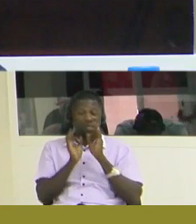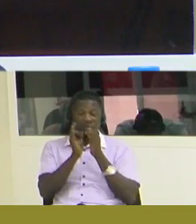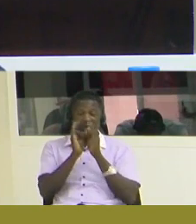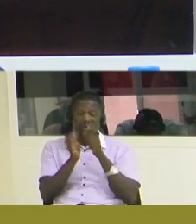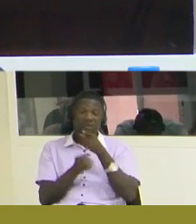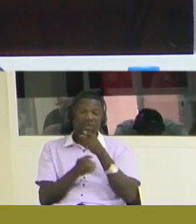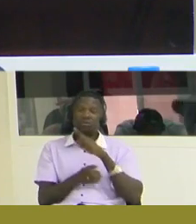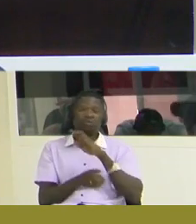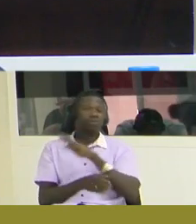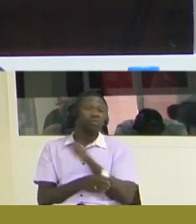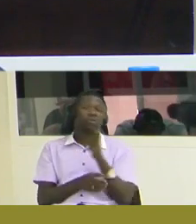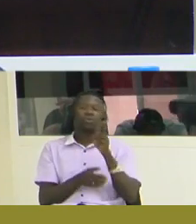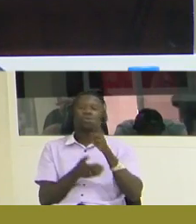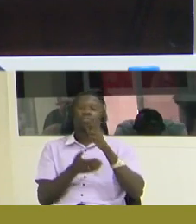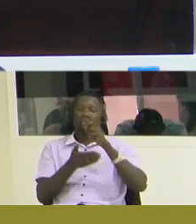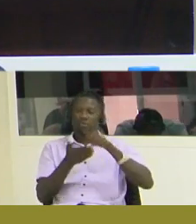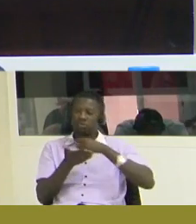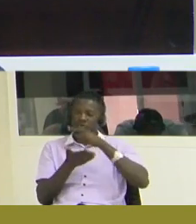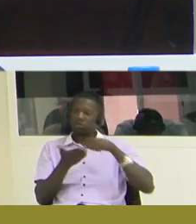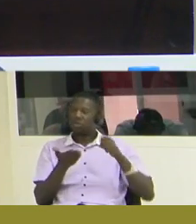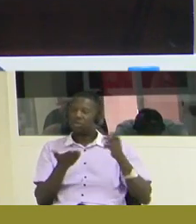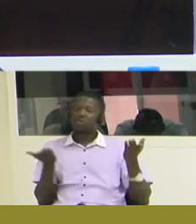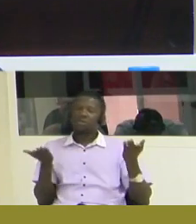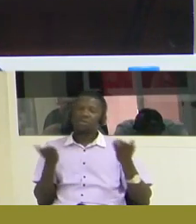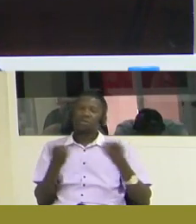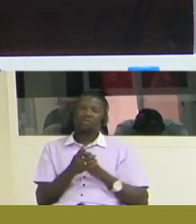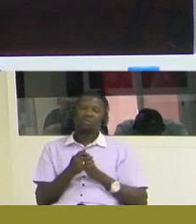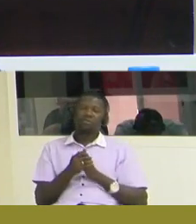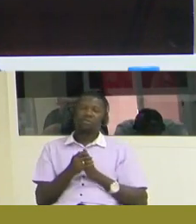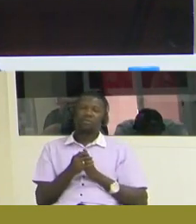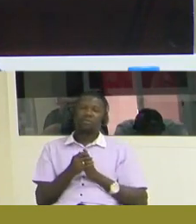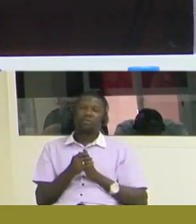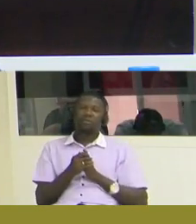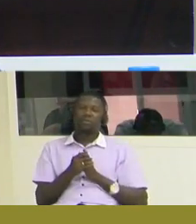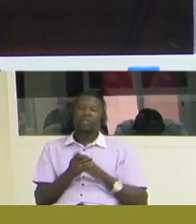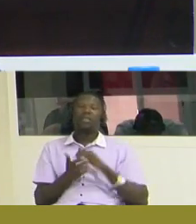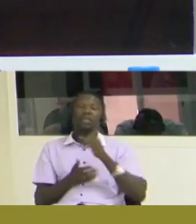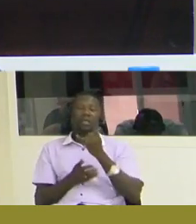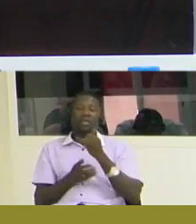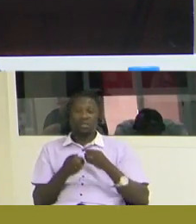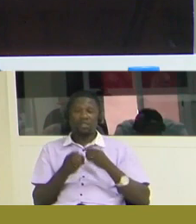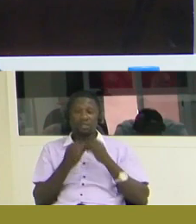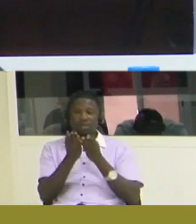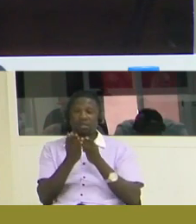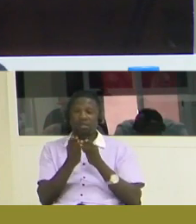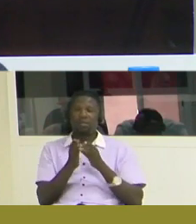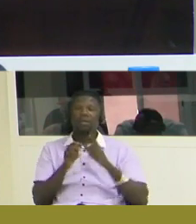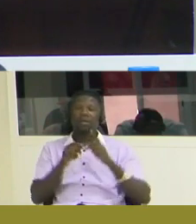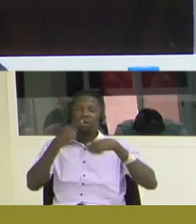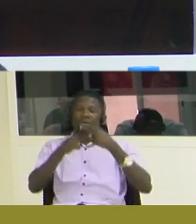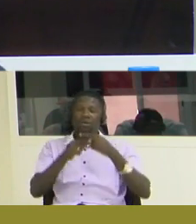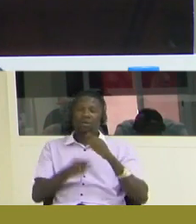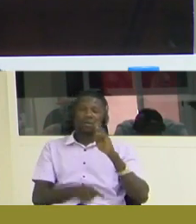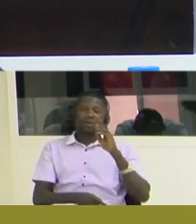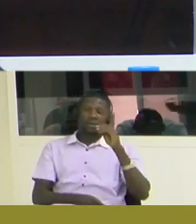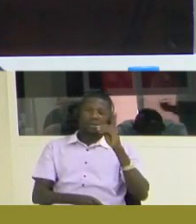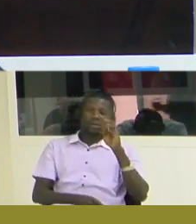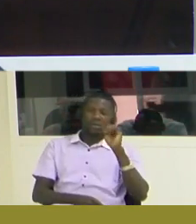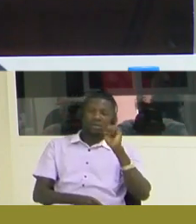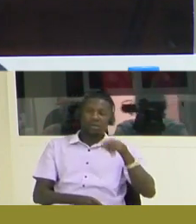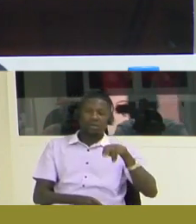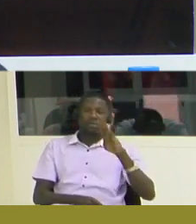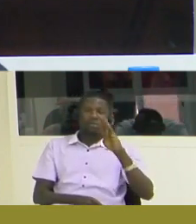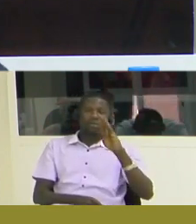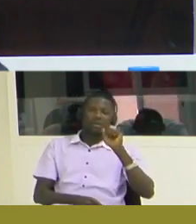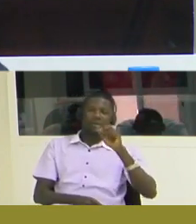I do recall but let me give an explanation please go ahead you see with regard to them Benji I don't